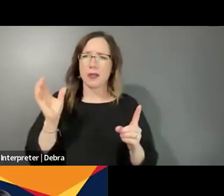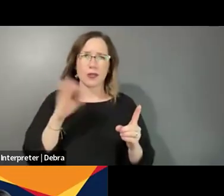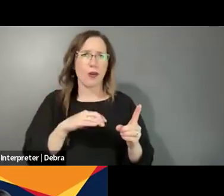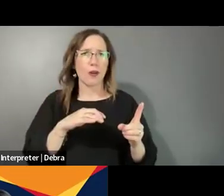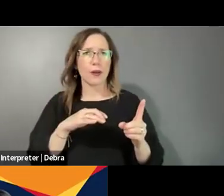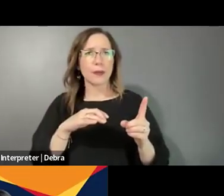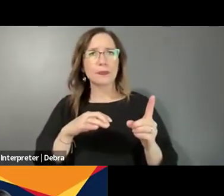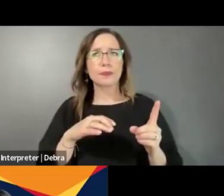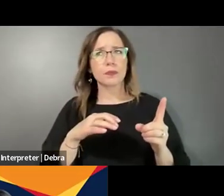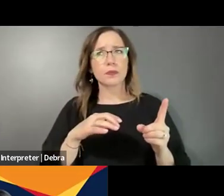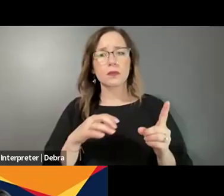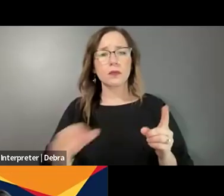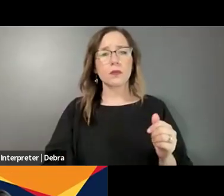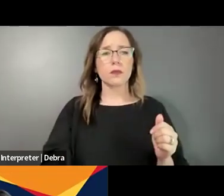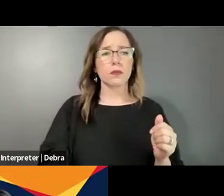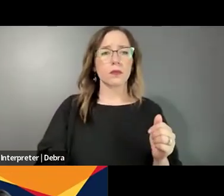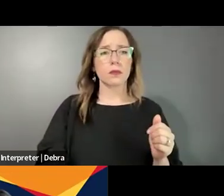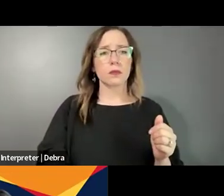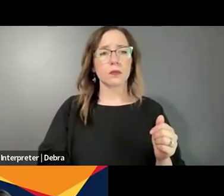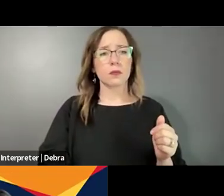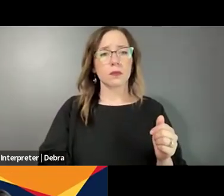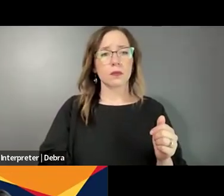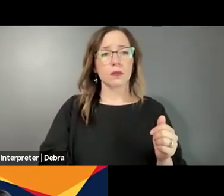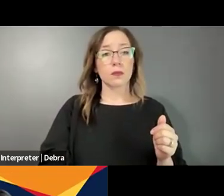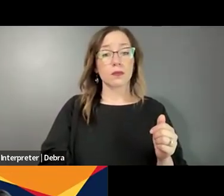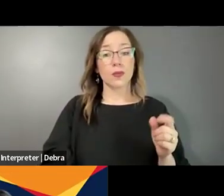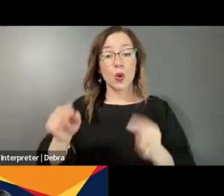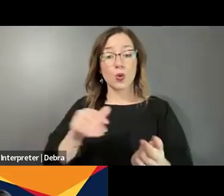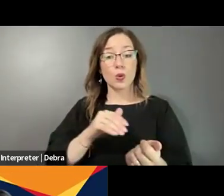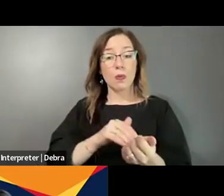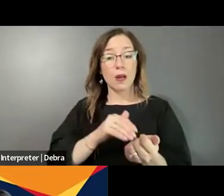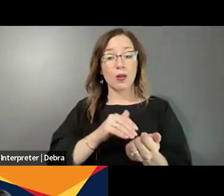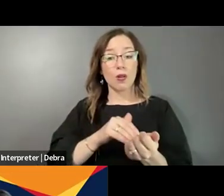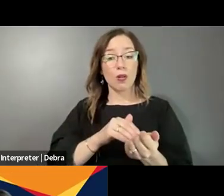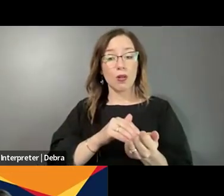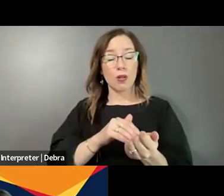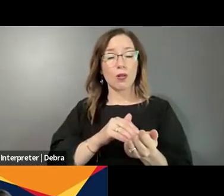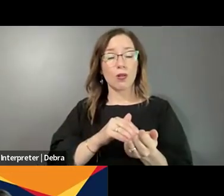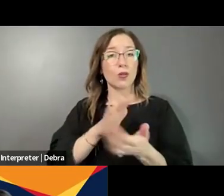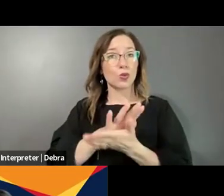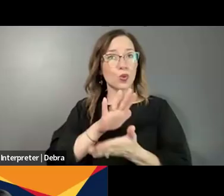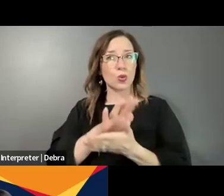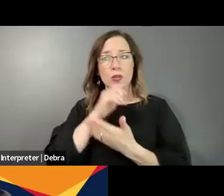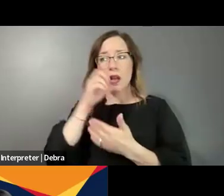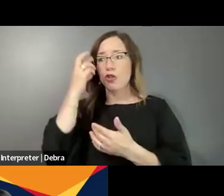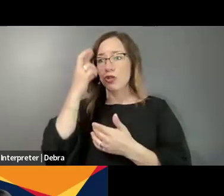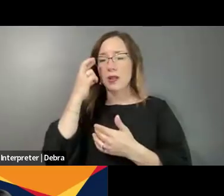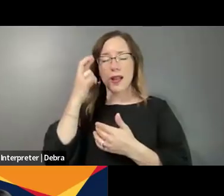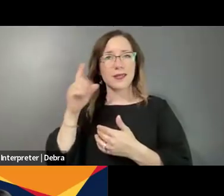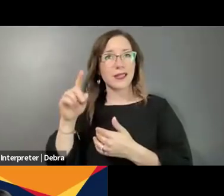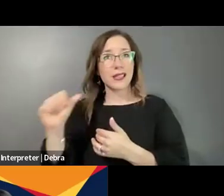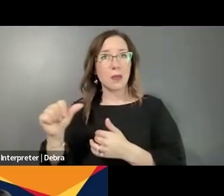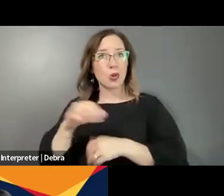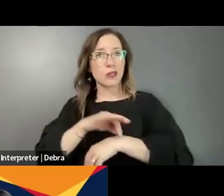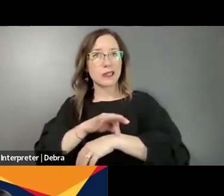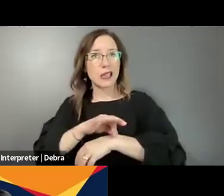that when people go to medical school, they don't learn about how disabled people's skin break down, and they